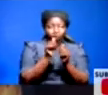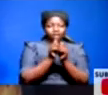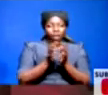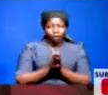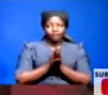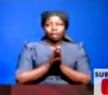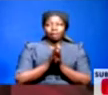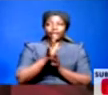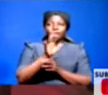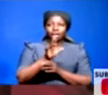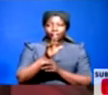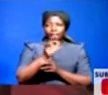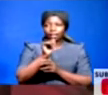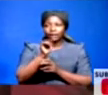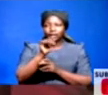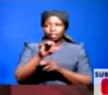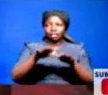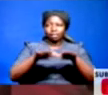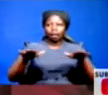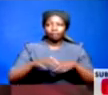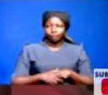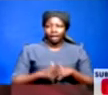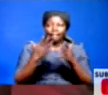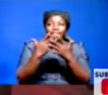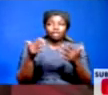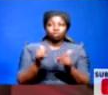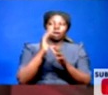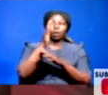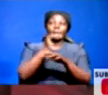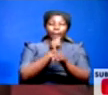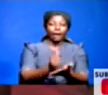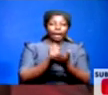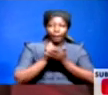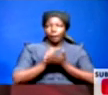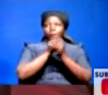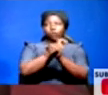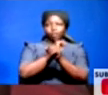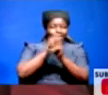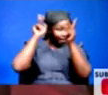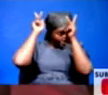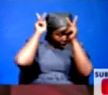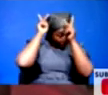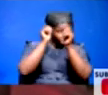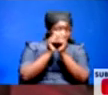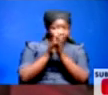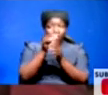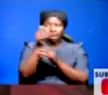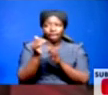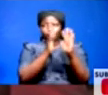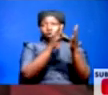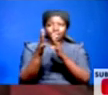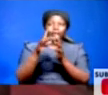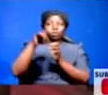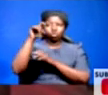landscapes. Mambo ambayo itatusaidia kulinda hii forest yetu ya Kakamega na forest zingine ni tuweze